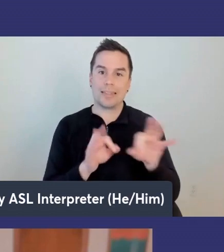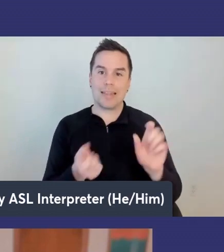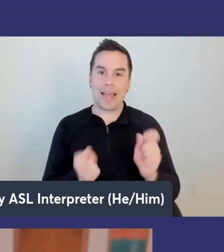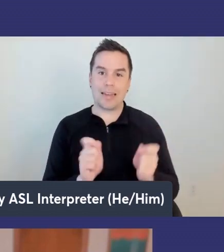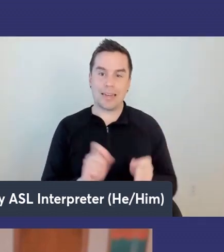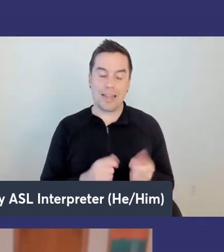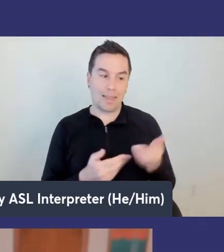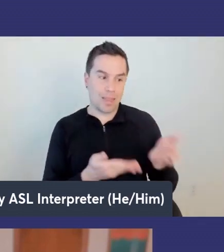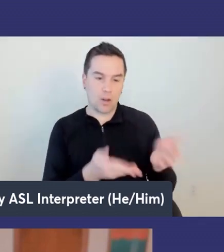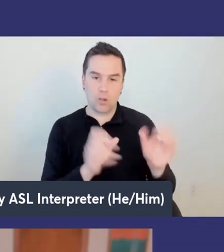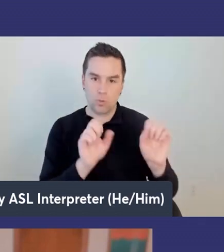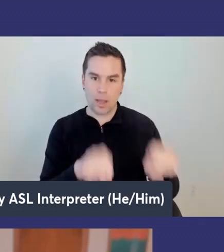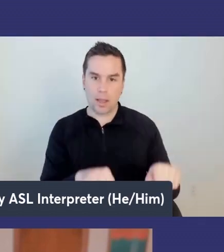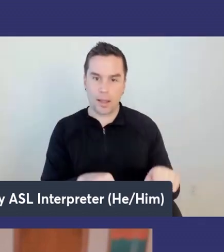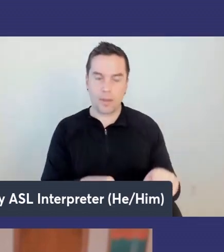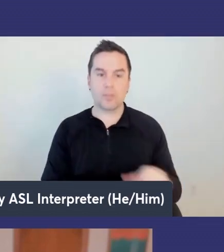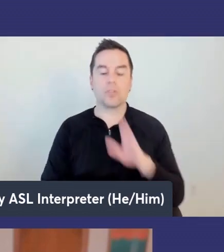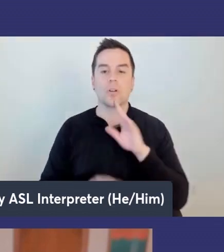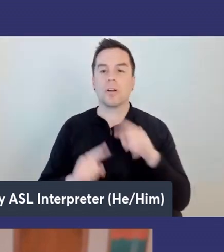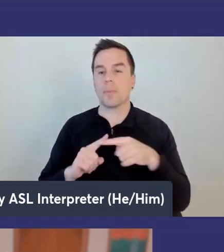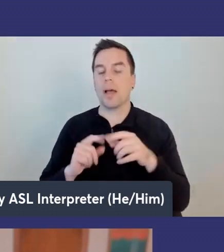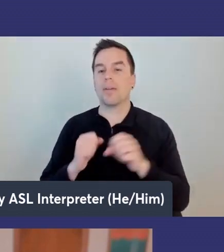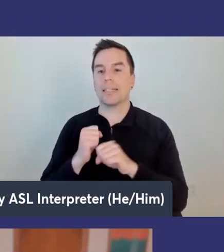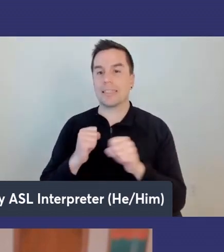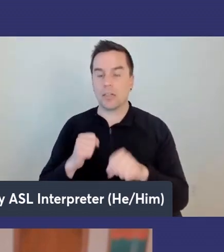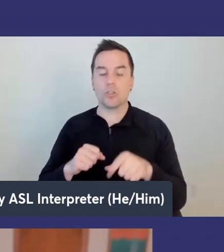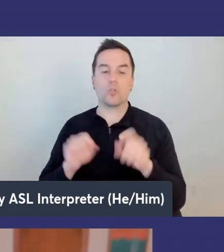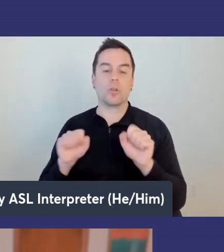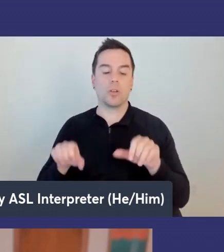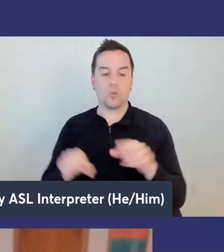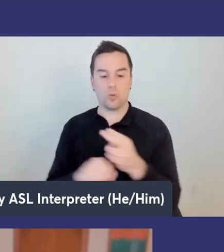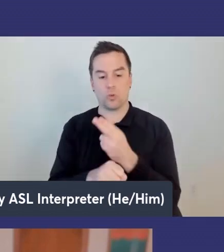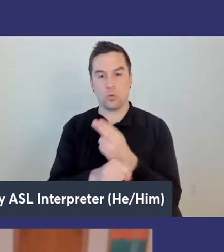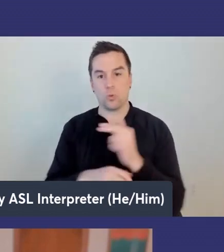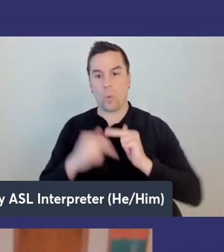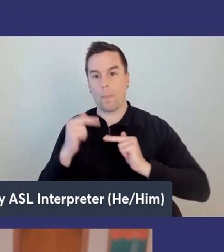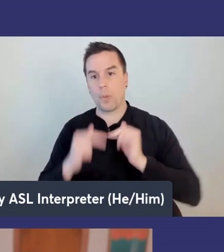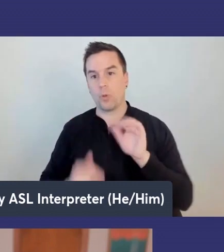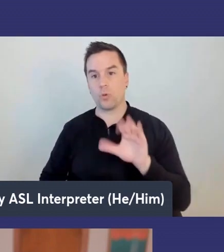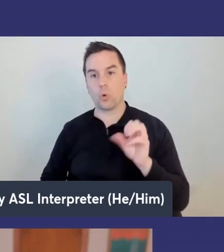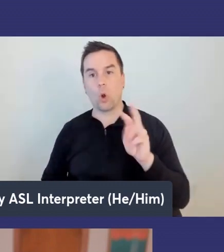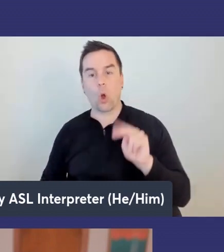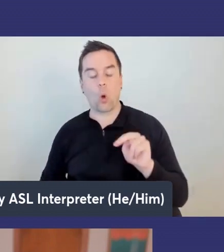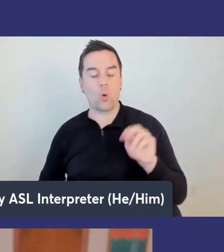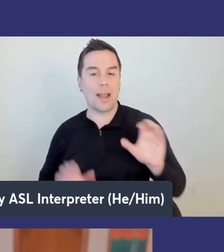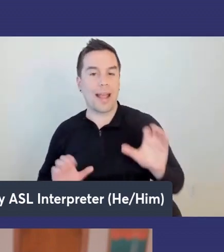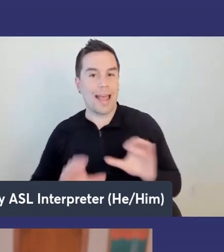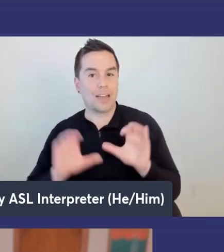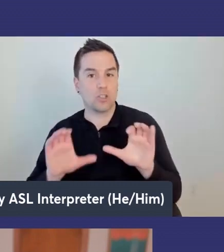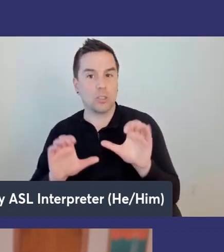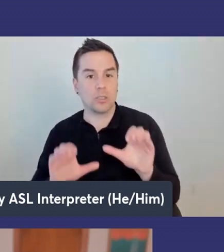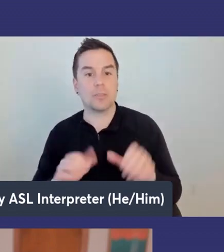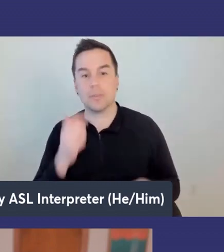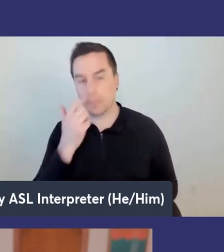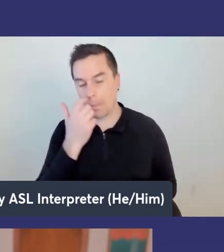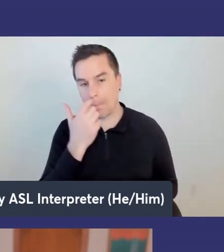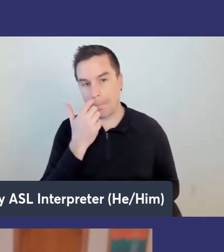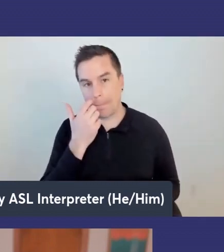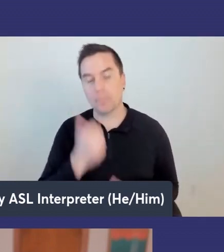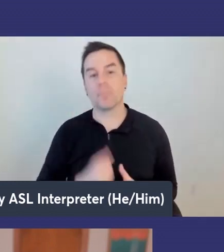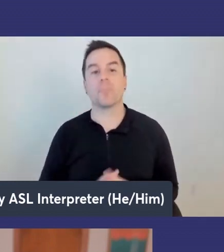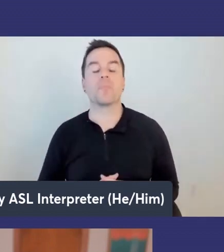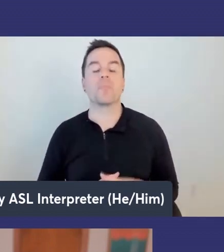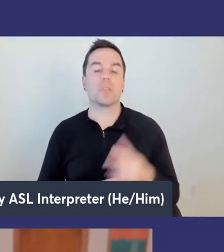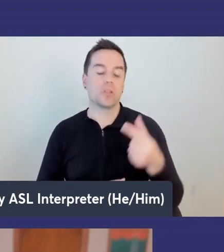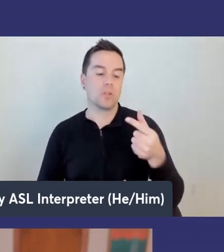extensions there, how you can build your own actions. You can use GitHub Actions, which is an advancement upon what we could do with CodePipeline, for example. Nice. Yeah, so GitHub